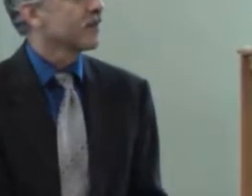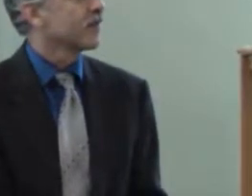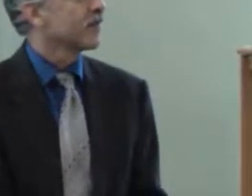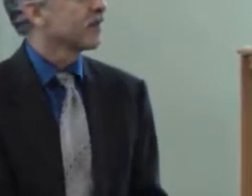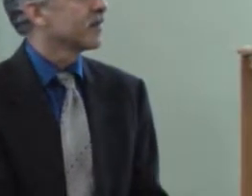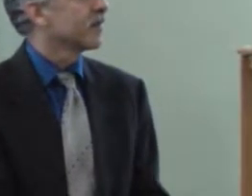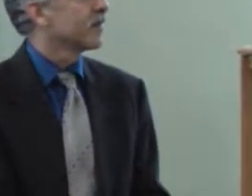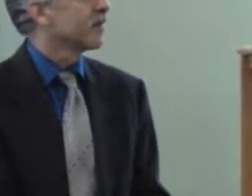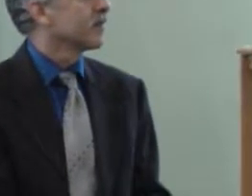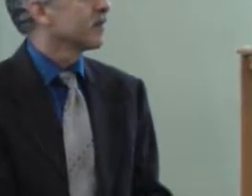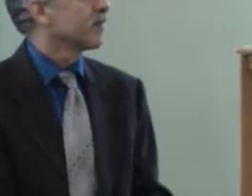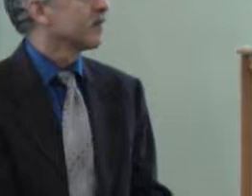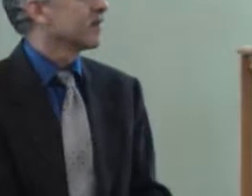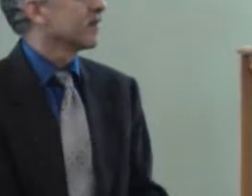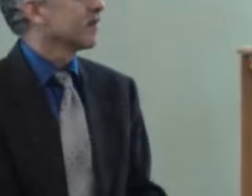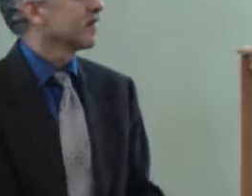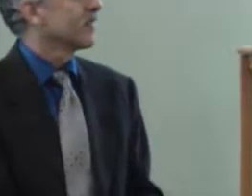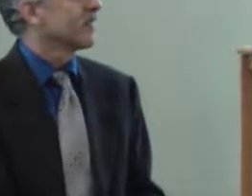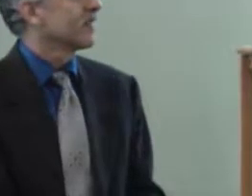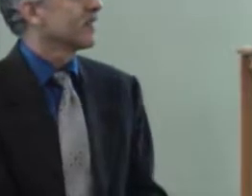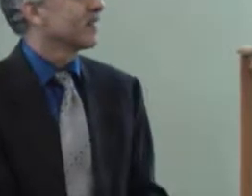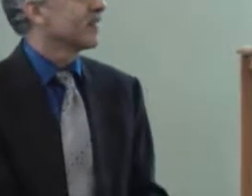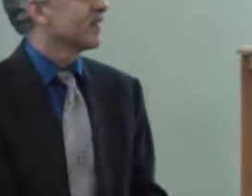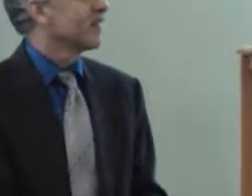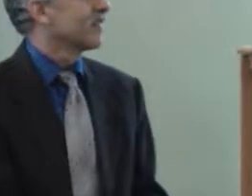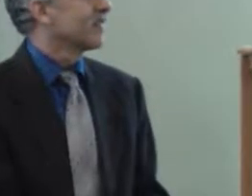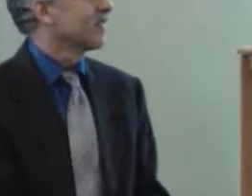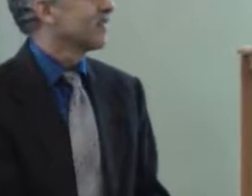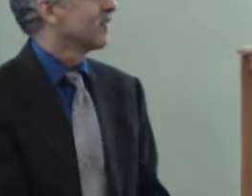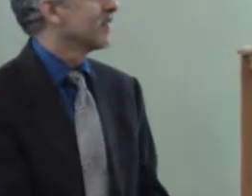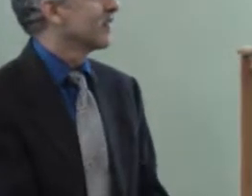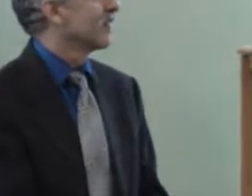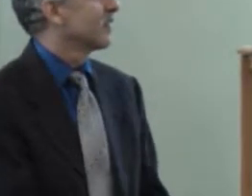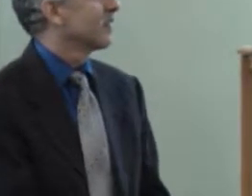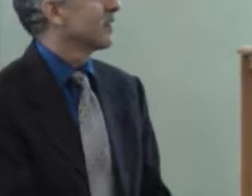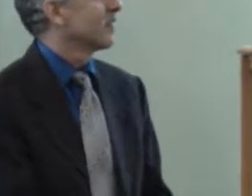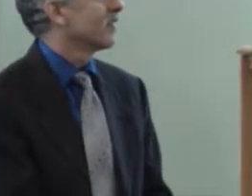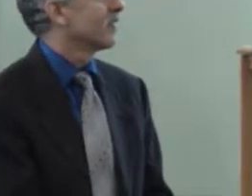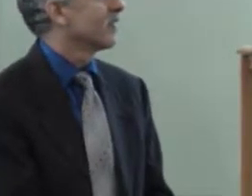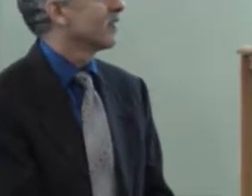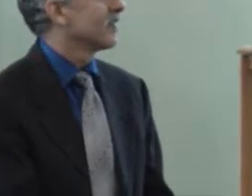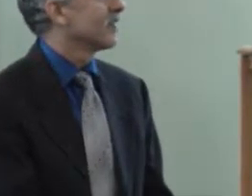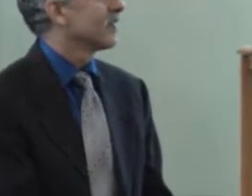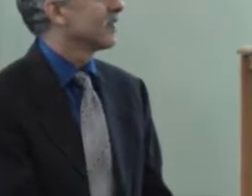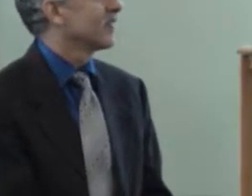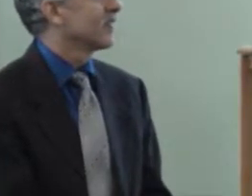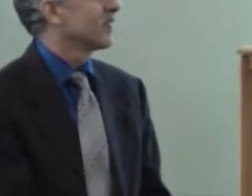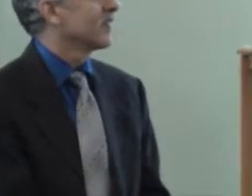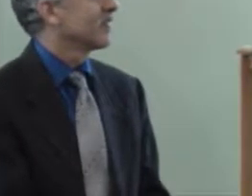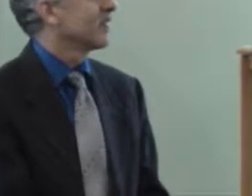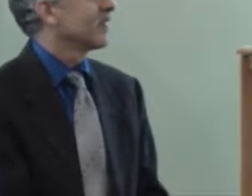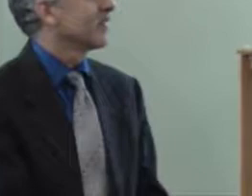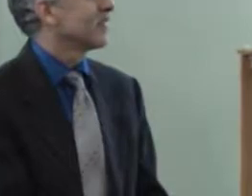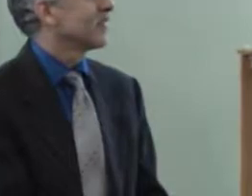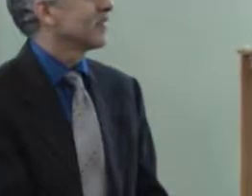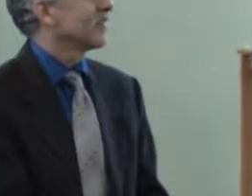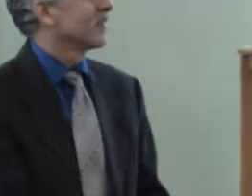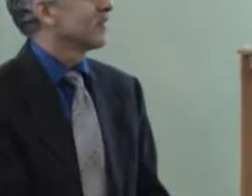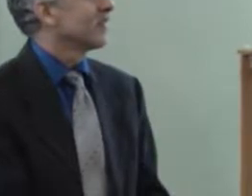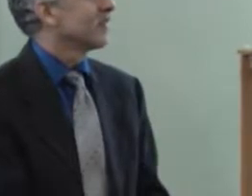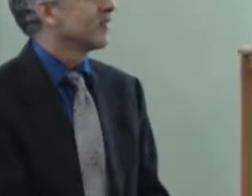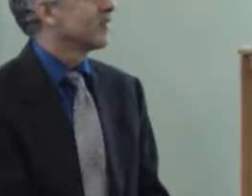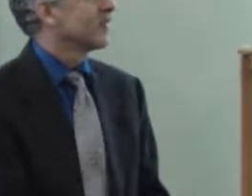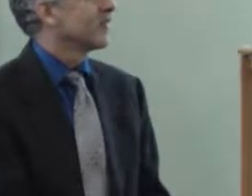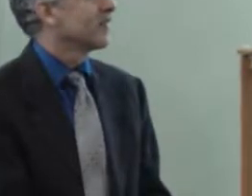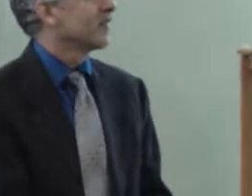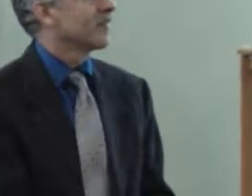green pastures. He leads me beside the still waters. He restores my soul. He leads me in the